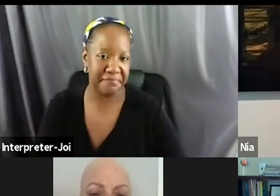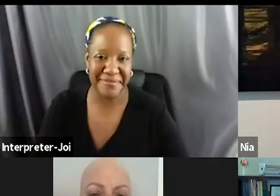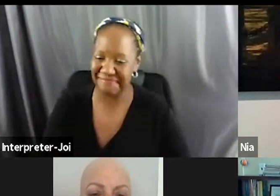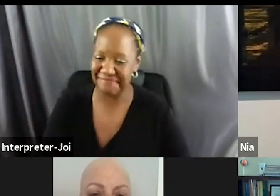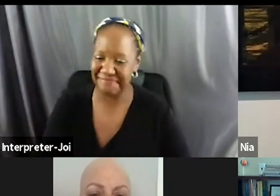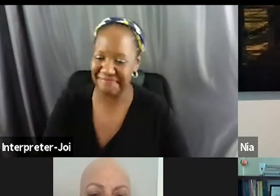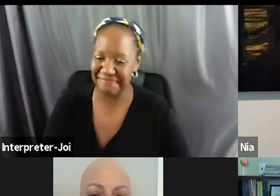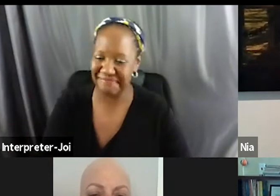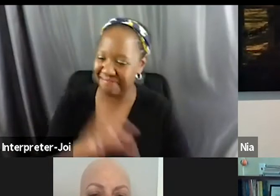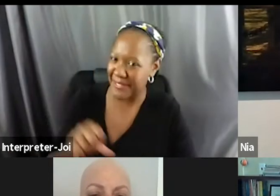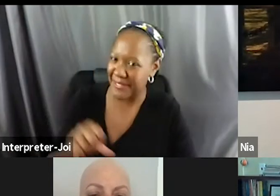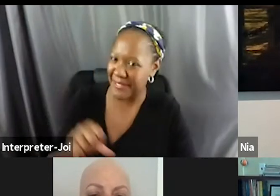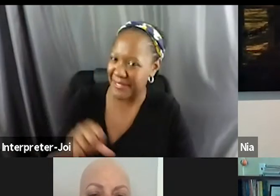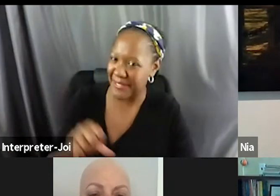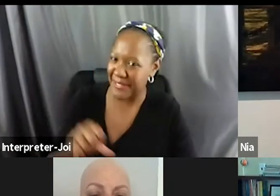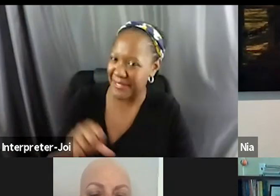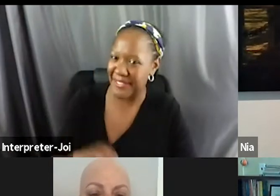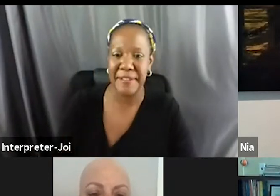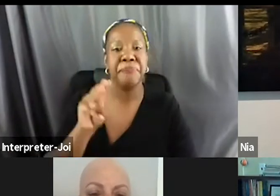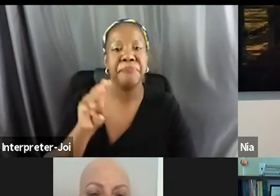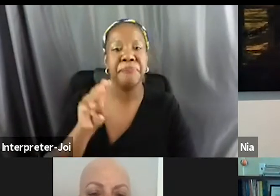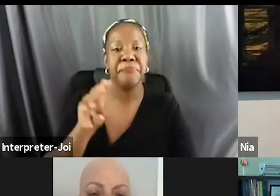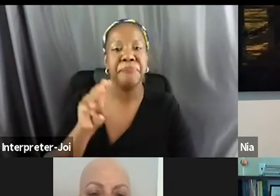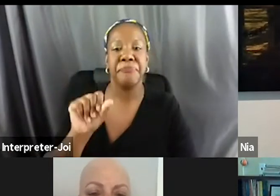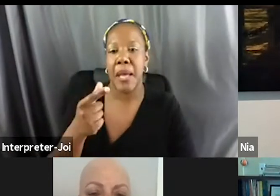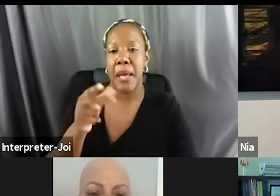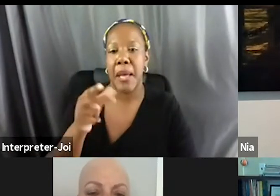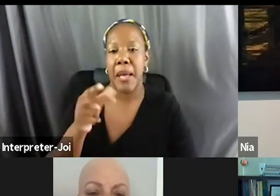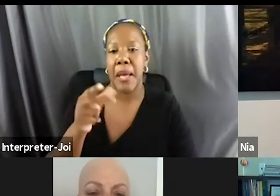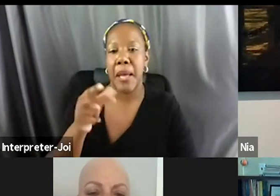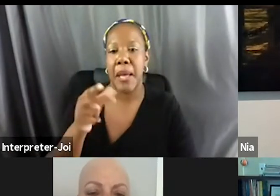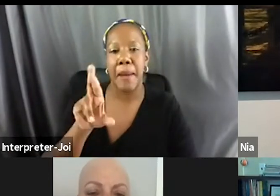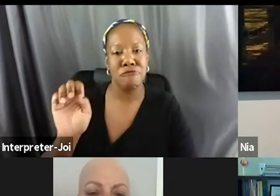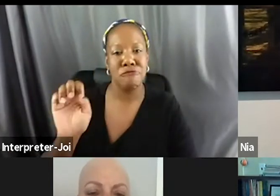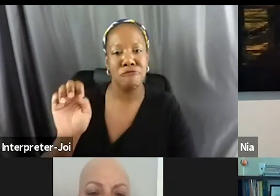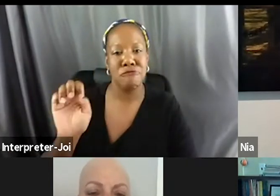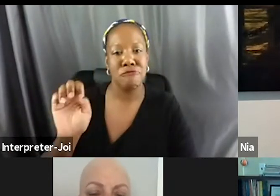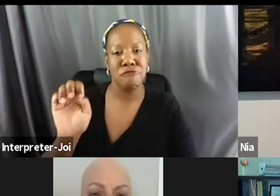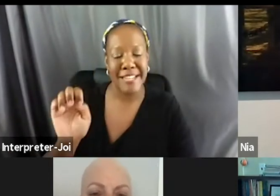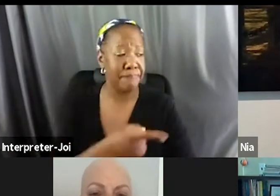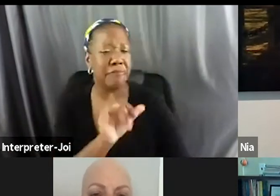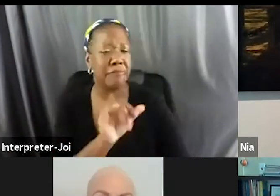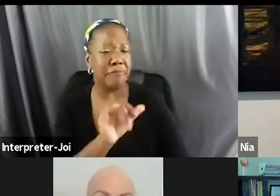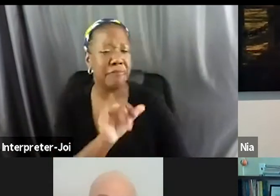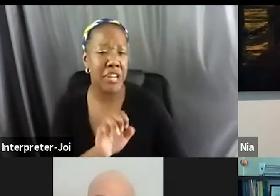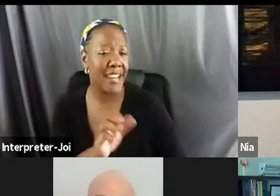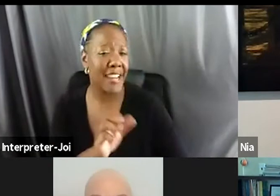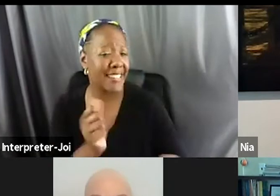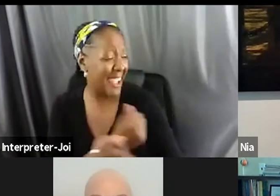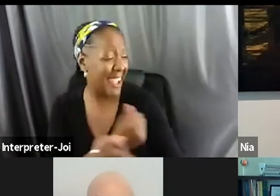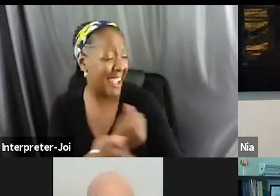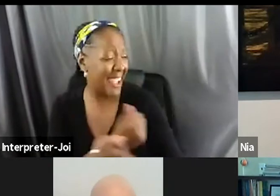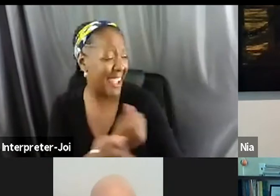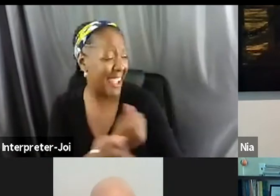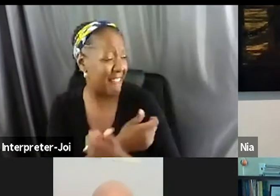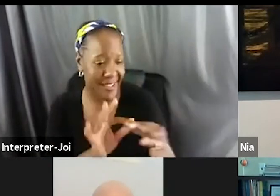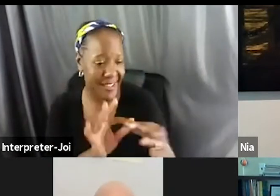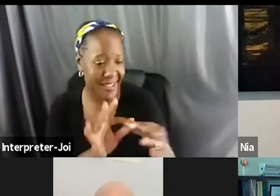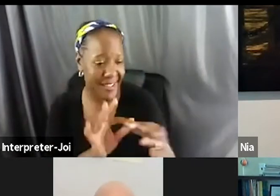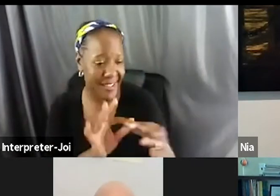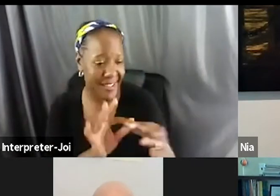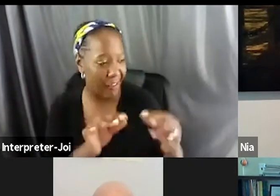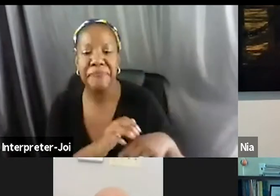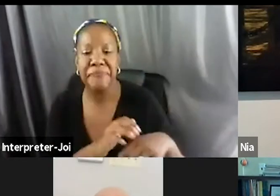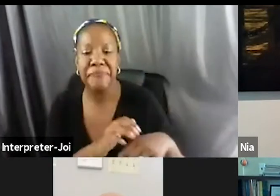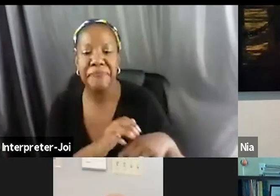Absolutely. This is Marguerite. Janice, I like everything that you said. And I think things like this,